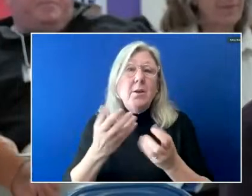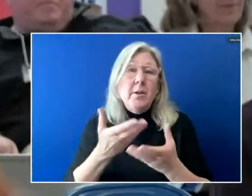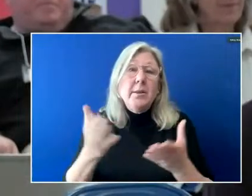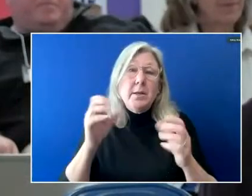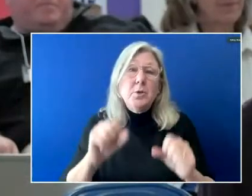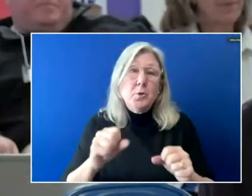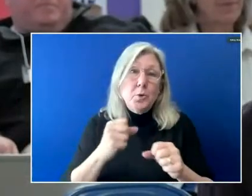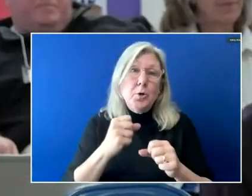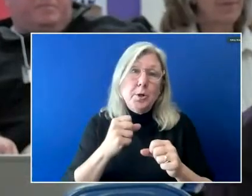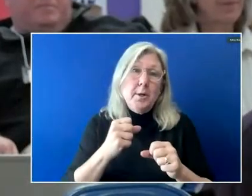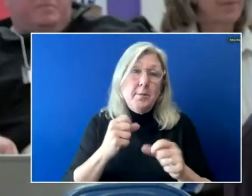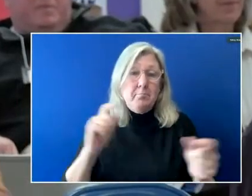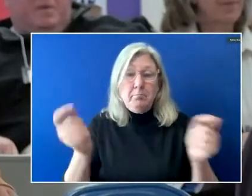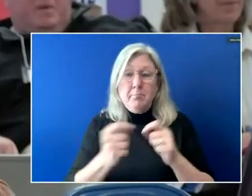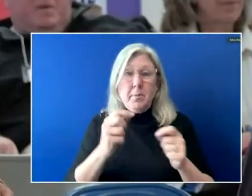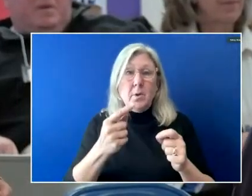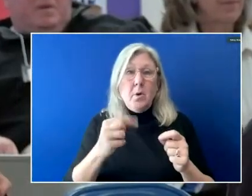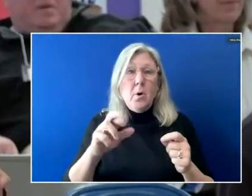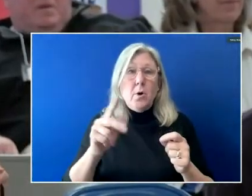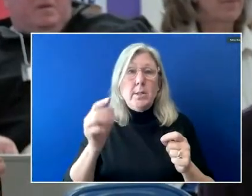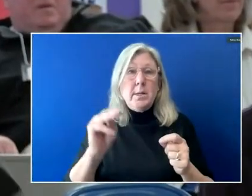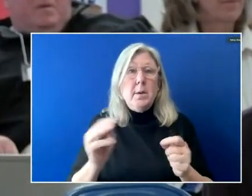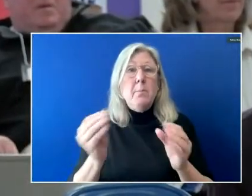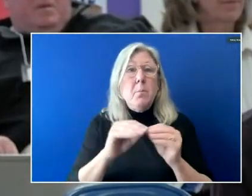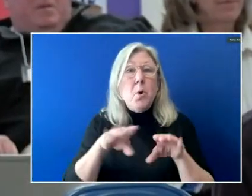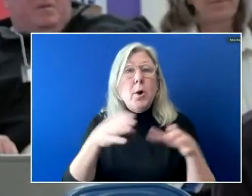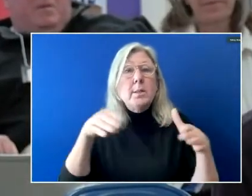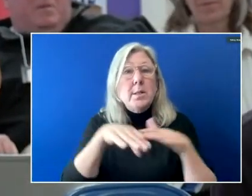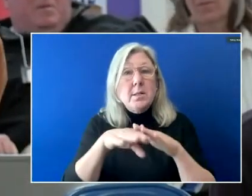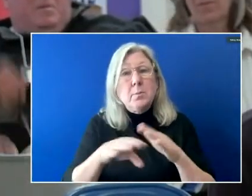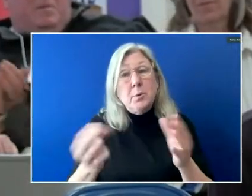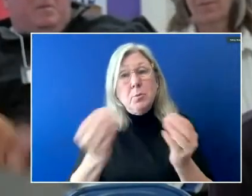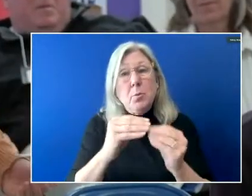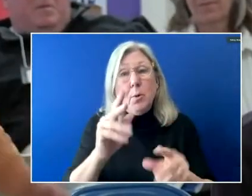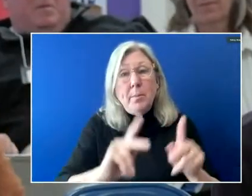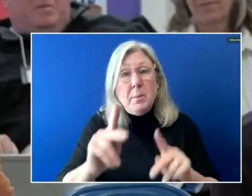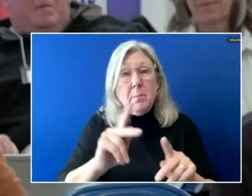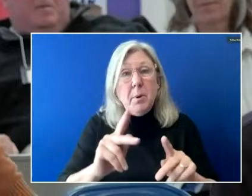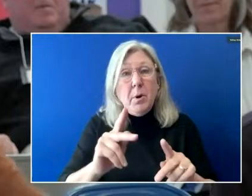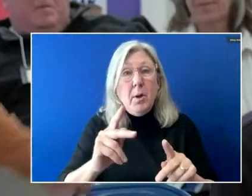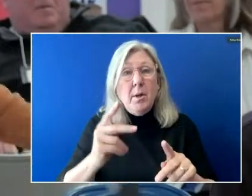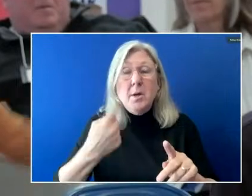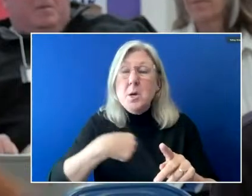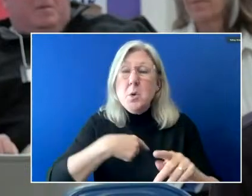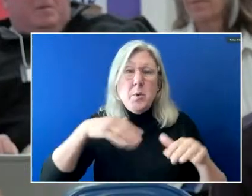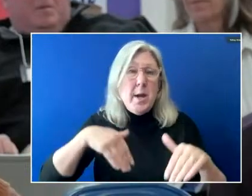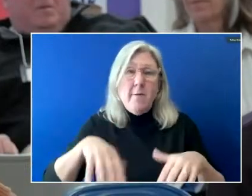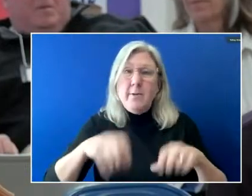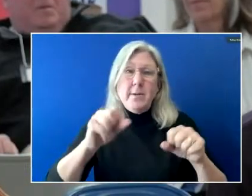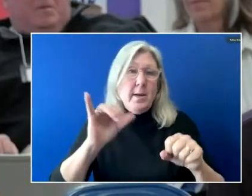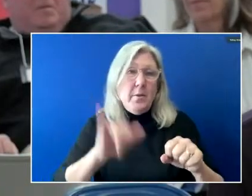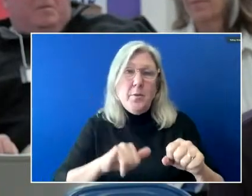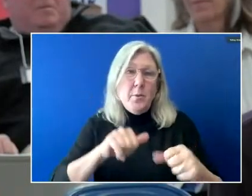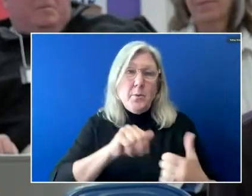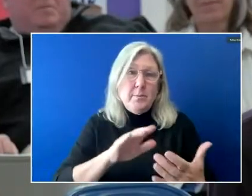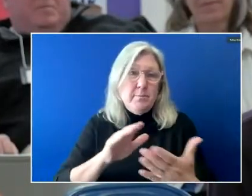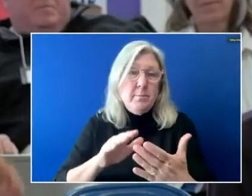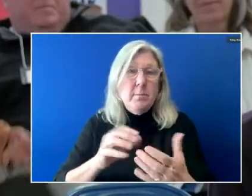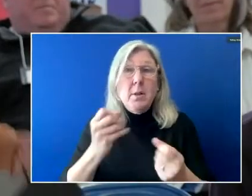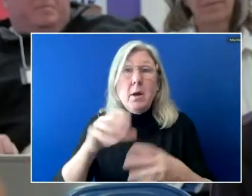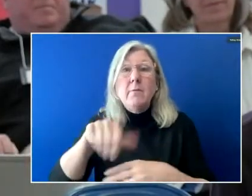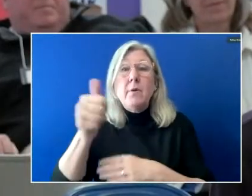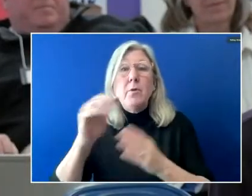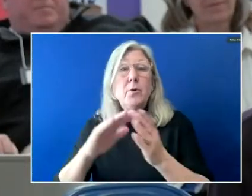accessible to more people um and we haven't taken those steps and a lot of other towns around